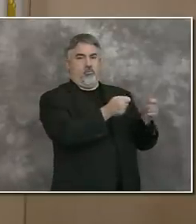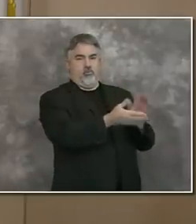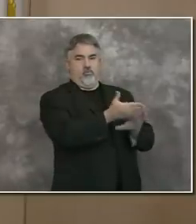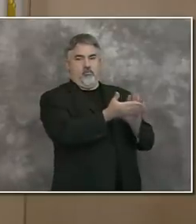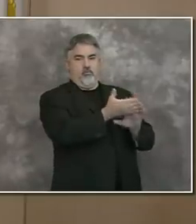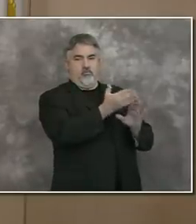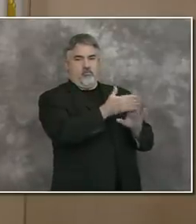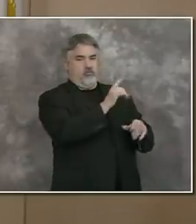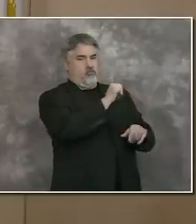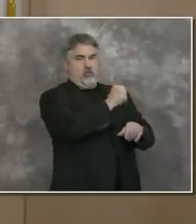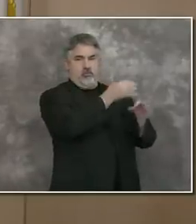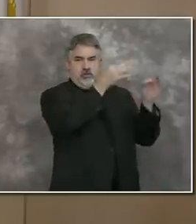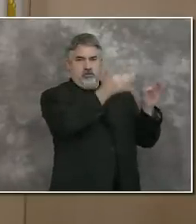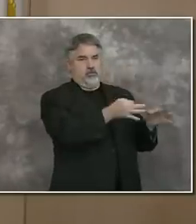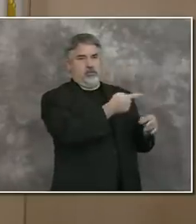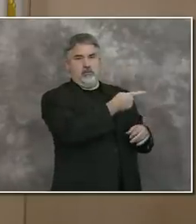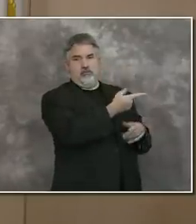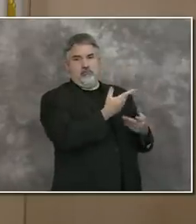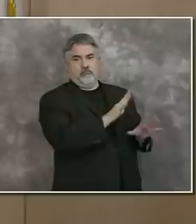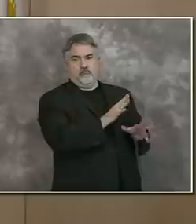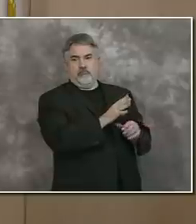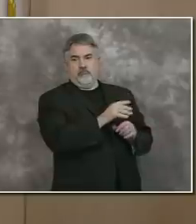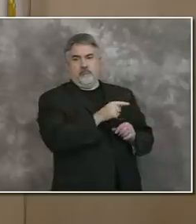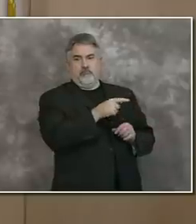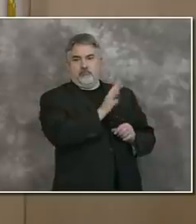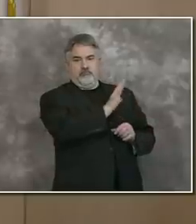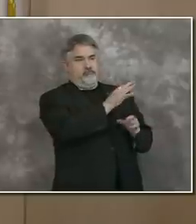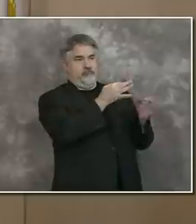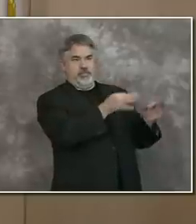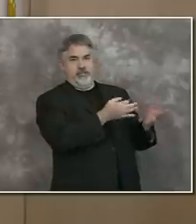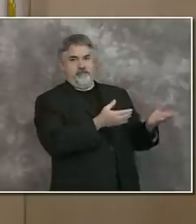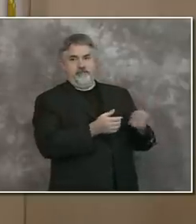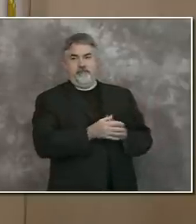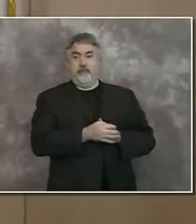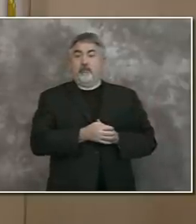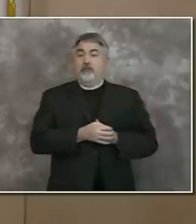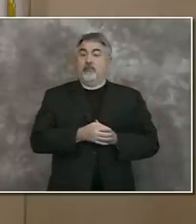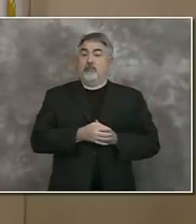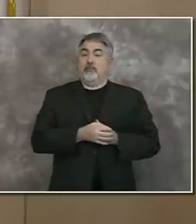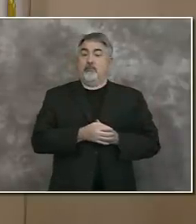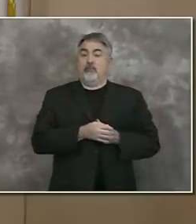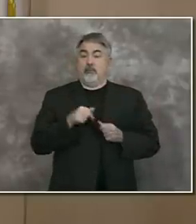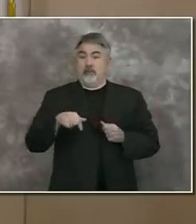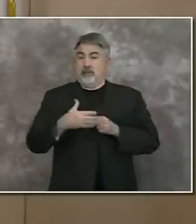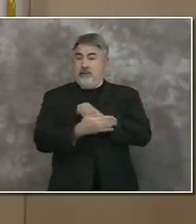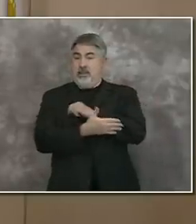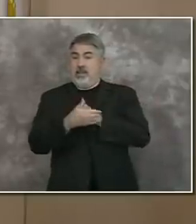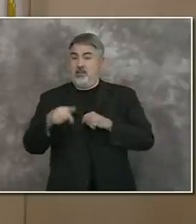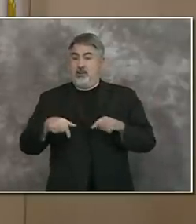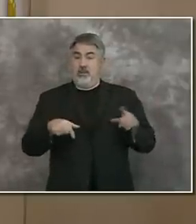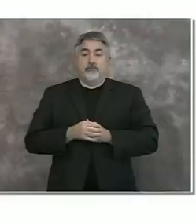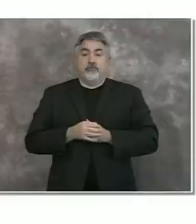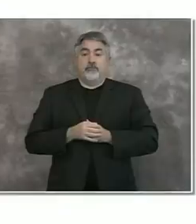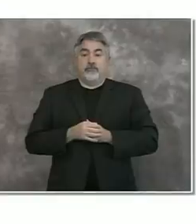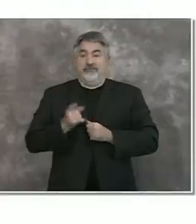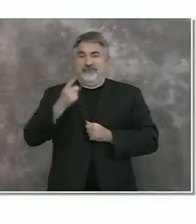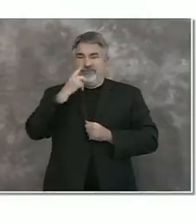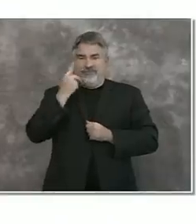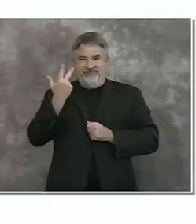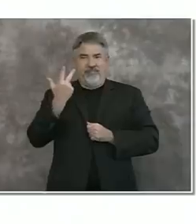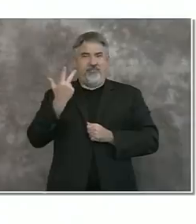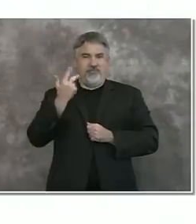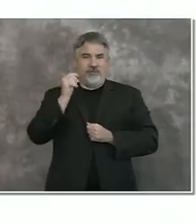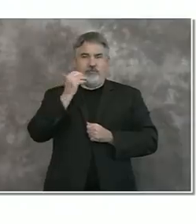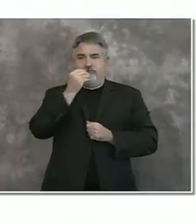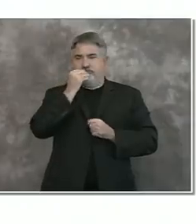very clear that the county and the tribes share a mutual interest in protecting the health of the community. Free meals